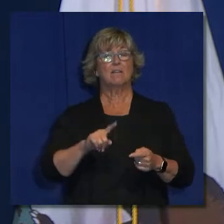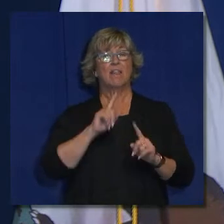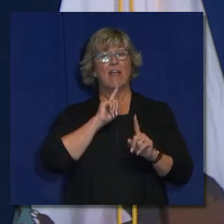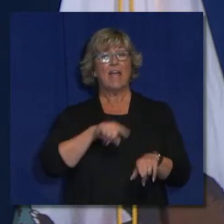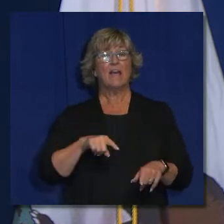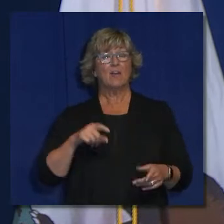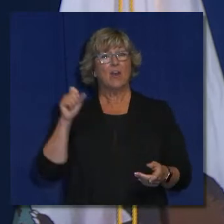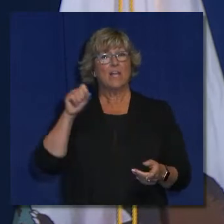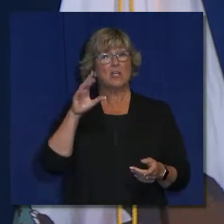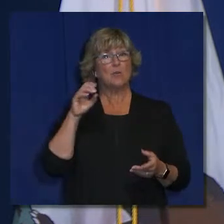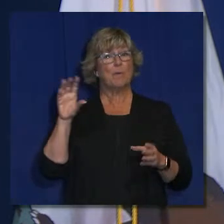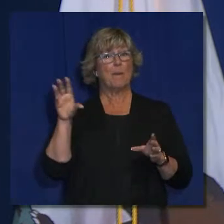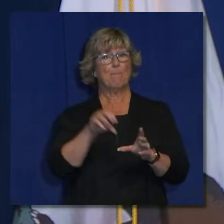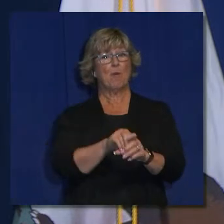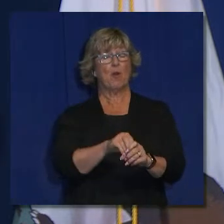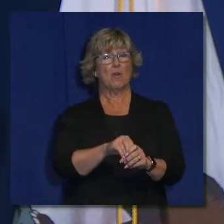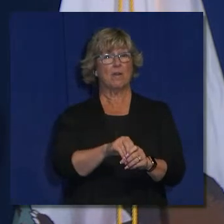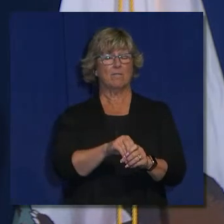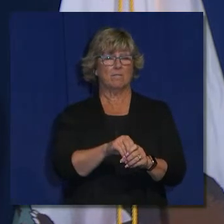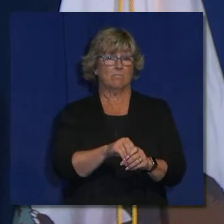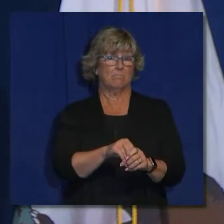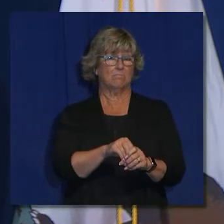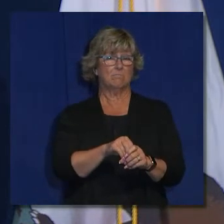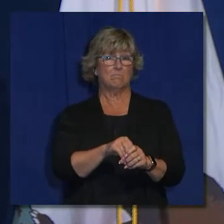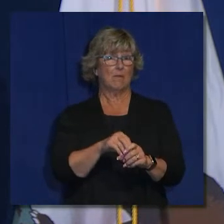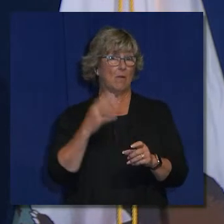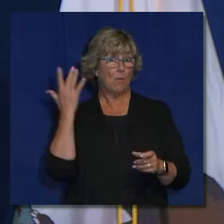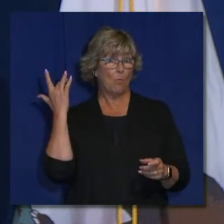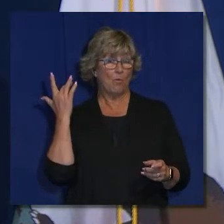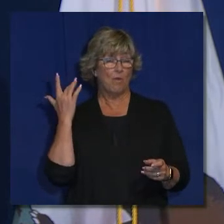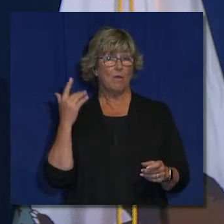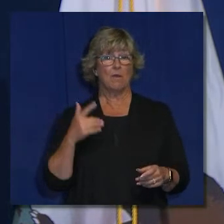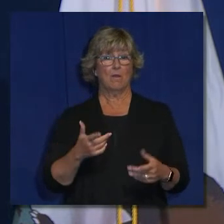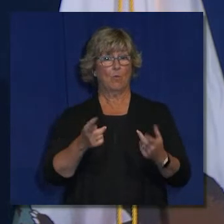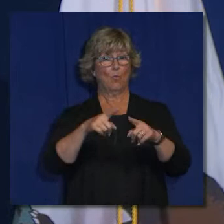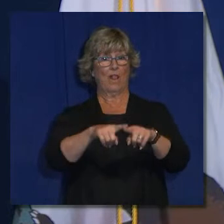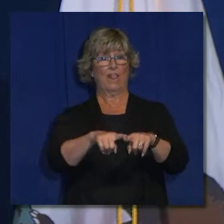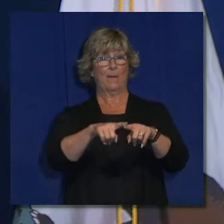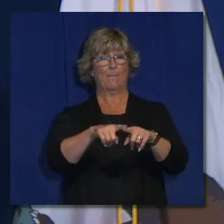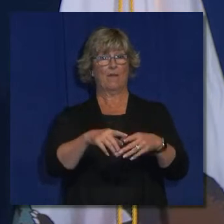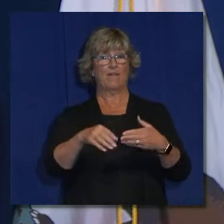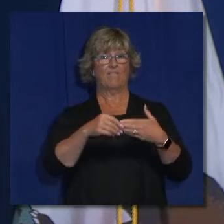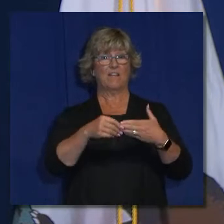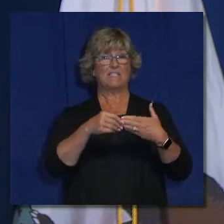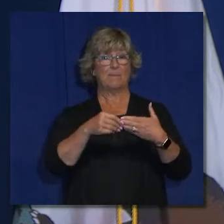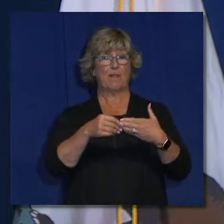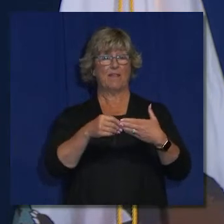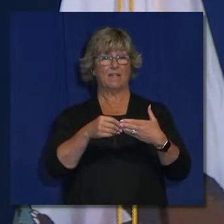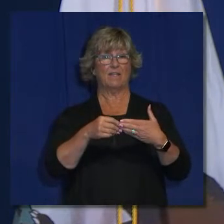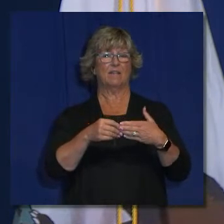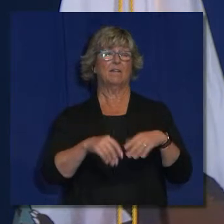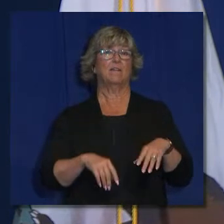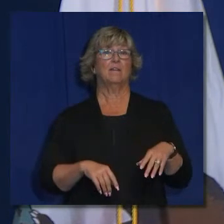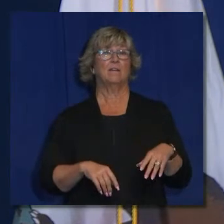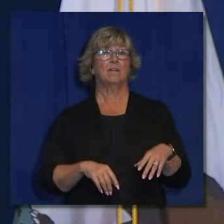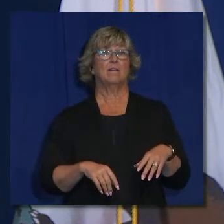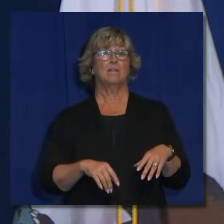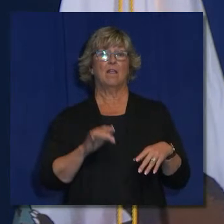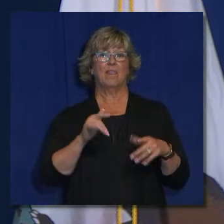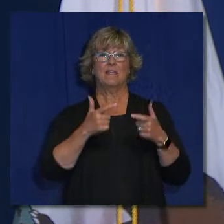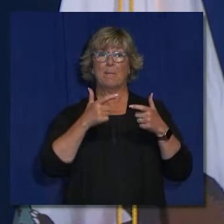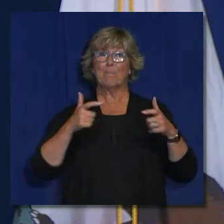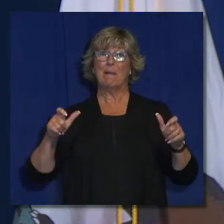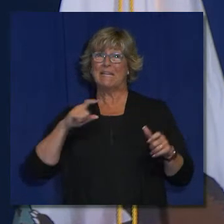yes, it should be part, for no other reason than this: reliability, flexibility. This is a mega